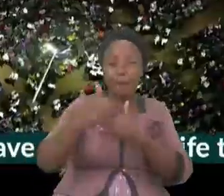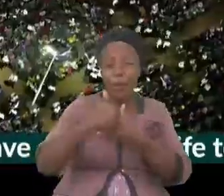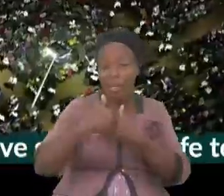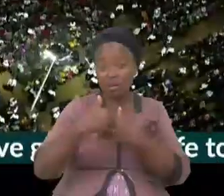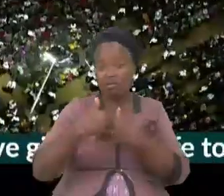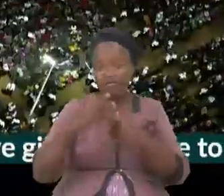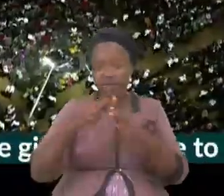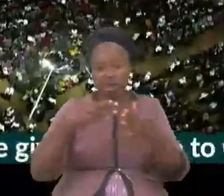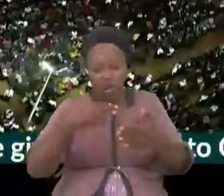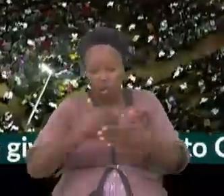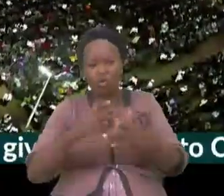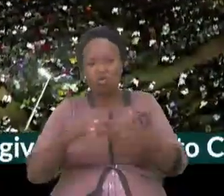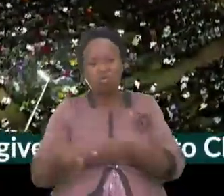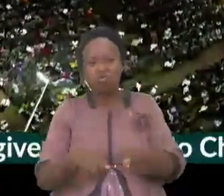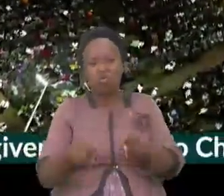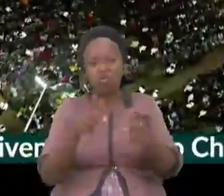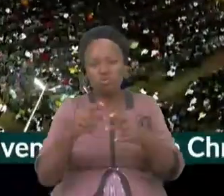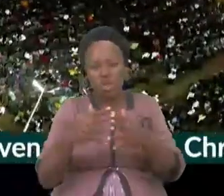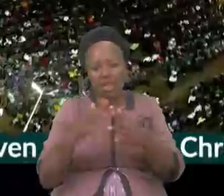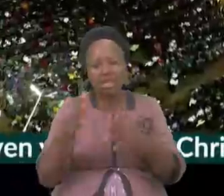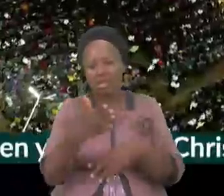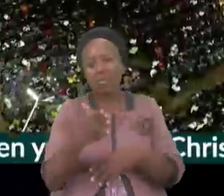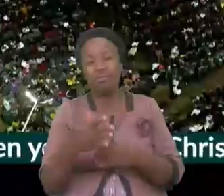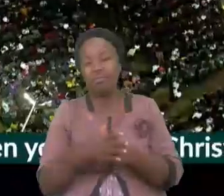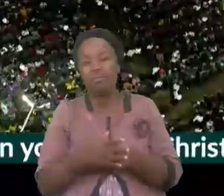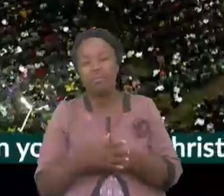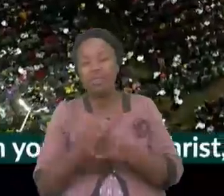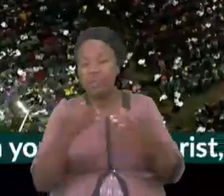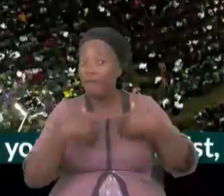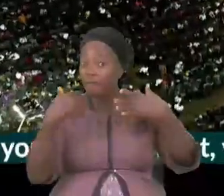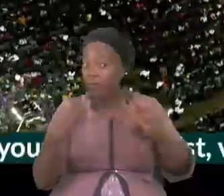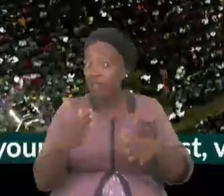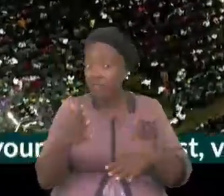you are finished, can you just wave from the far back so that we know that you are through there?